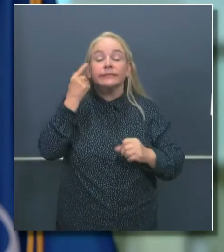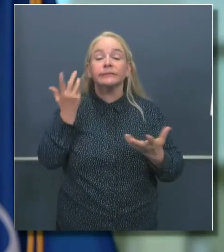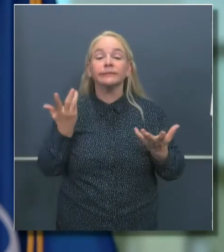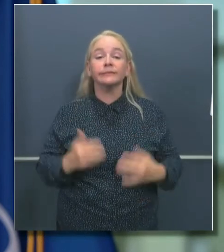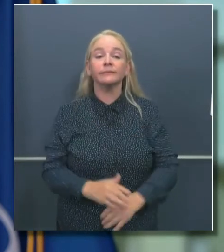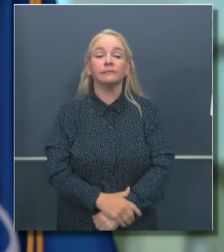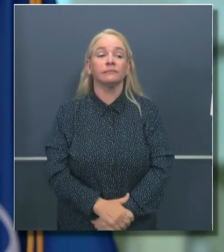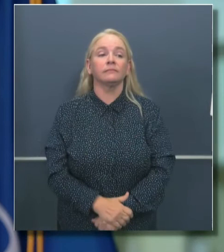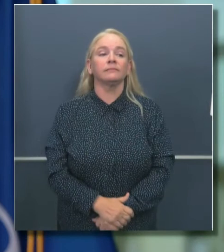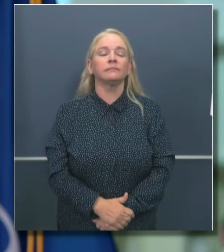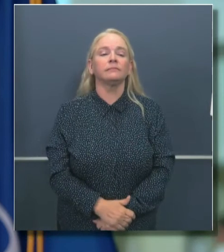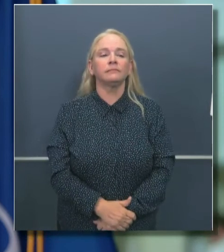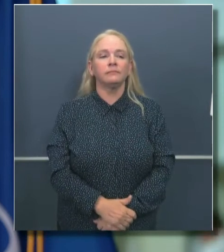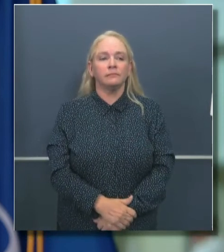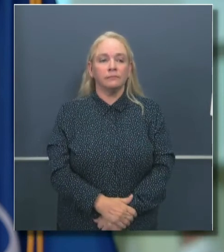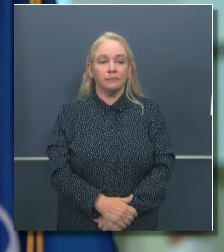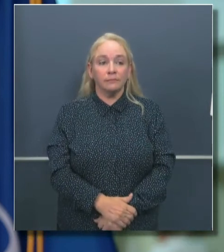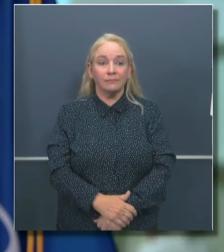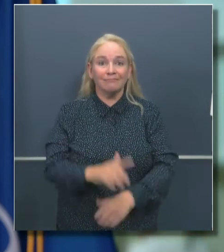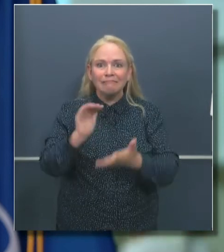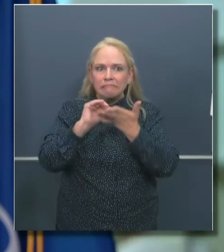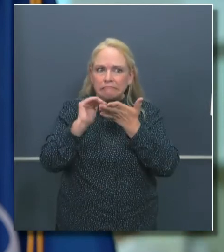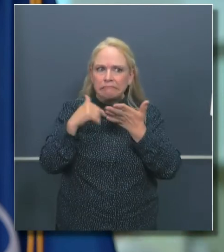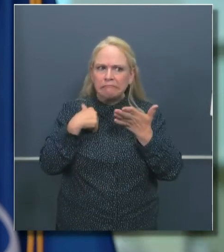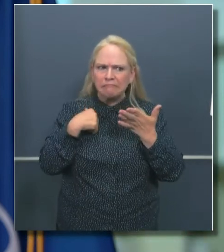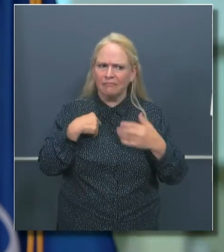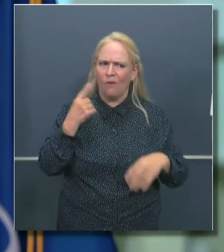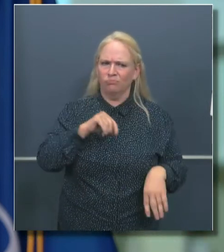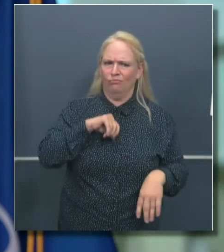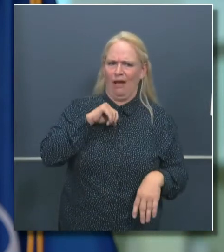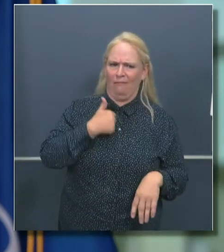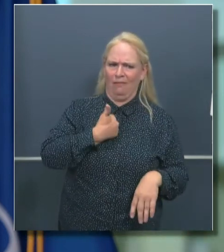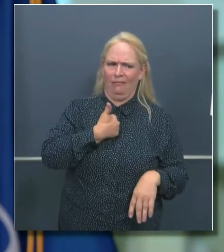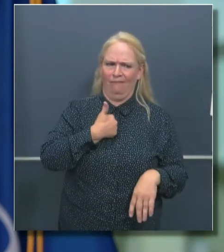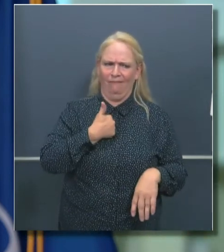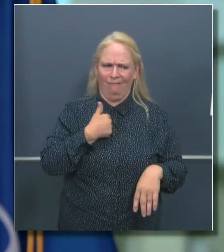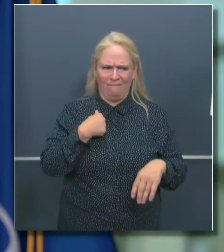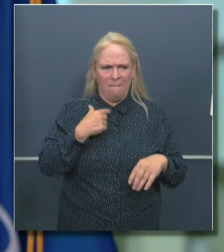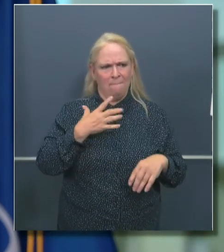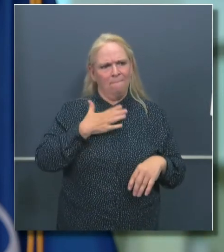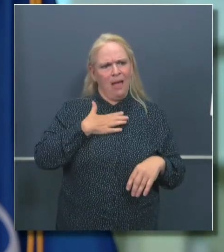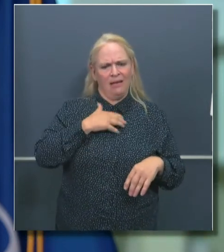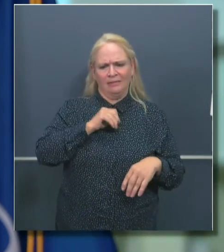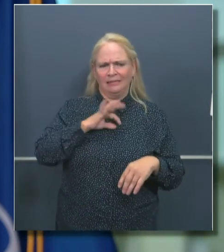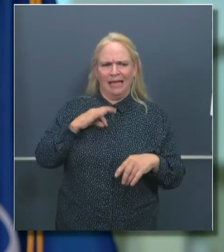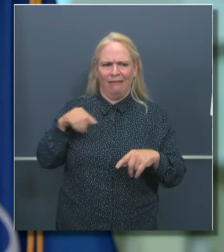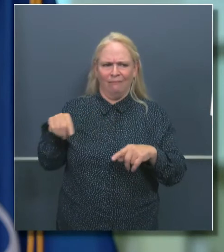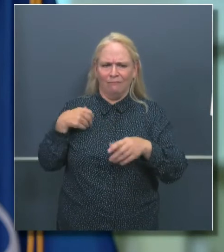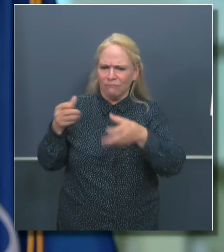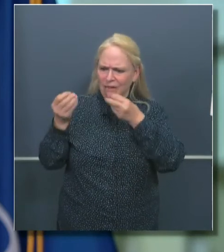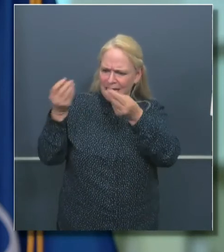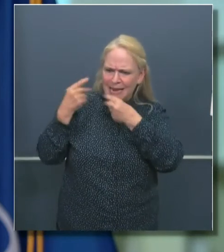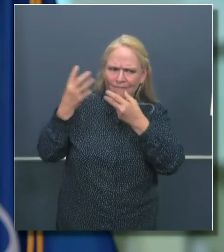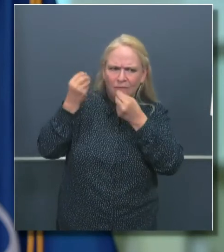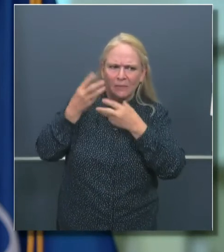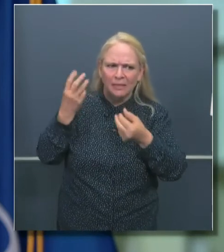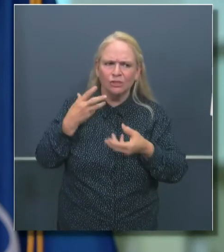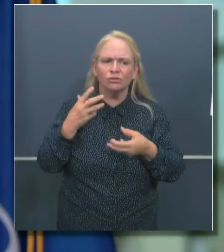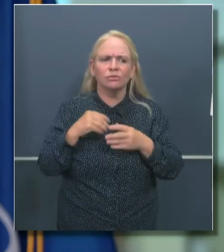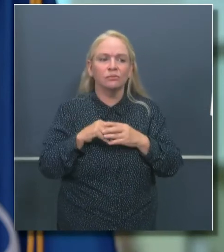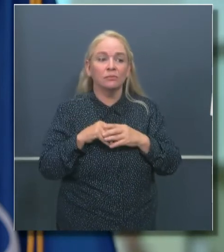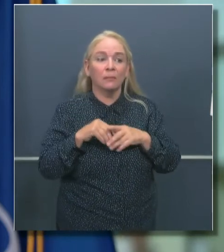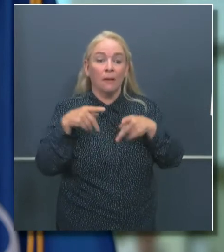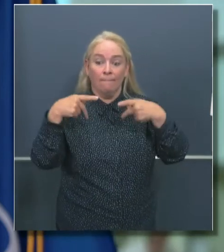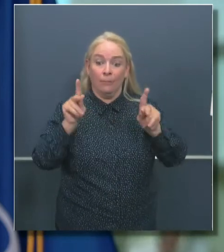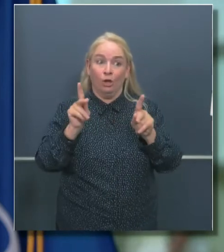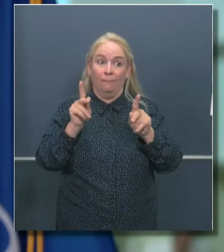me for not having that. I pride myself on having a lot of information, but not all the permits that have gone in front of the